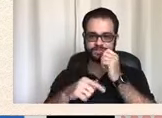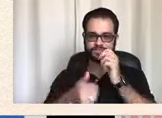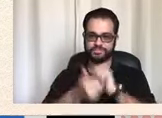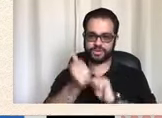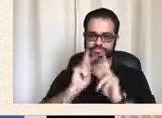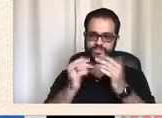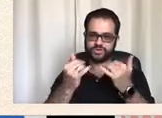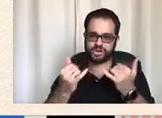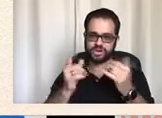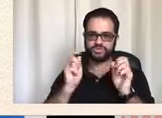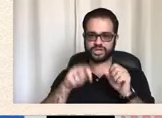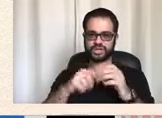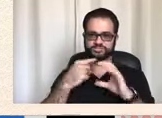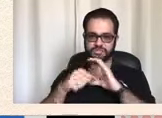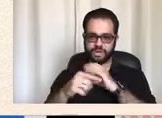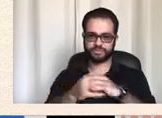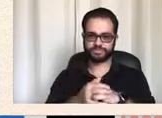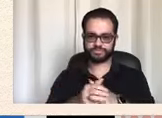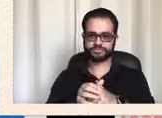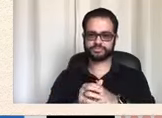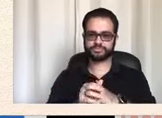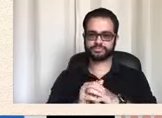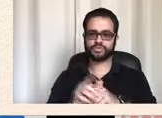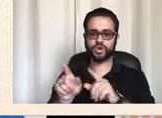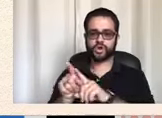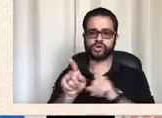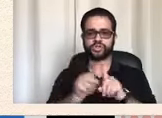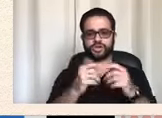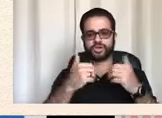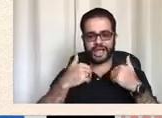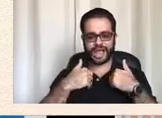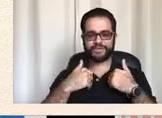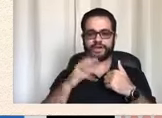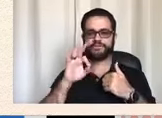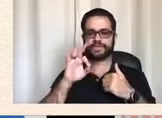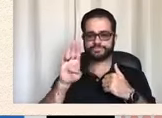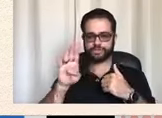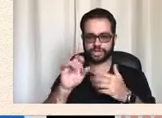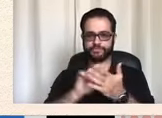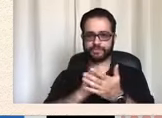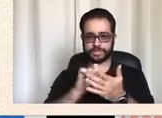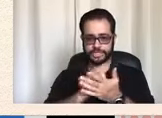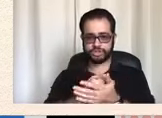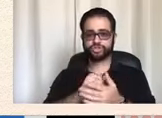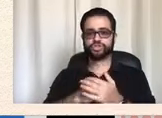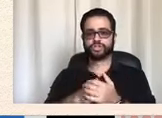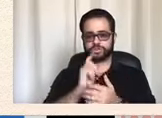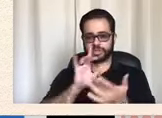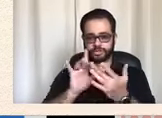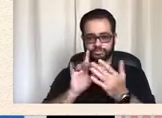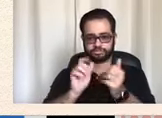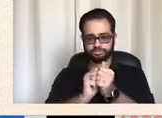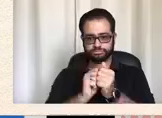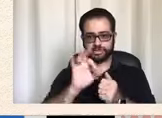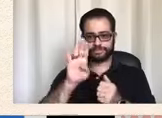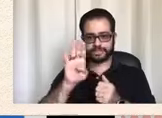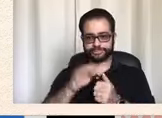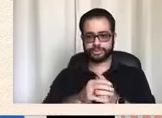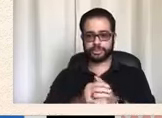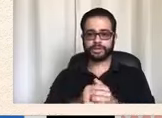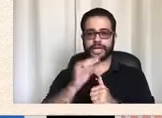get me there. We also have a Facebook page, the Florida Partners in Policymaking Program. You can get me through the Facebook page, and I'm actually